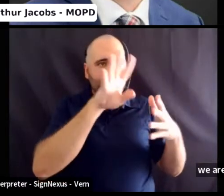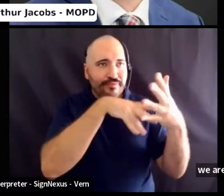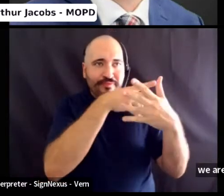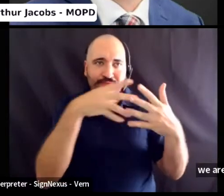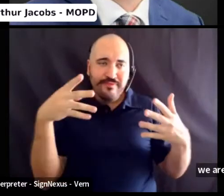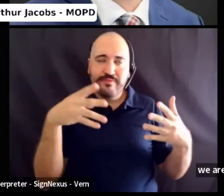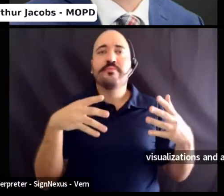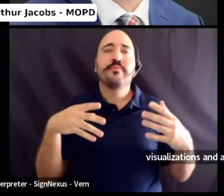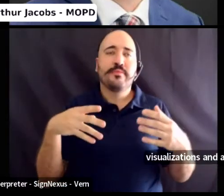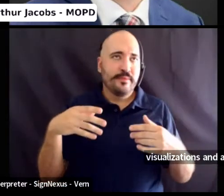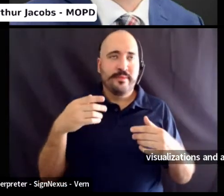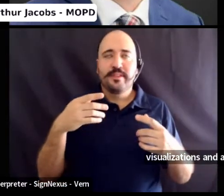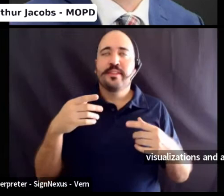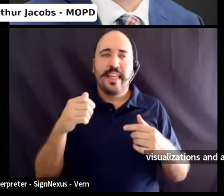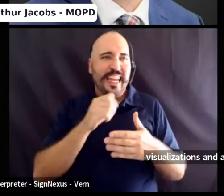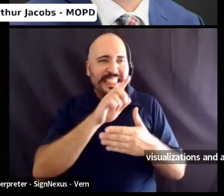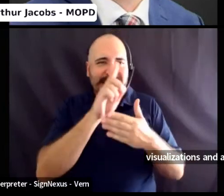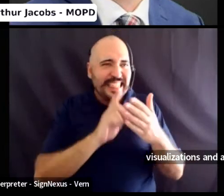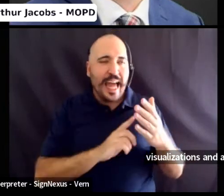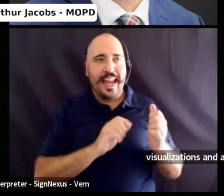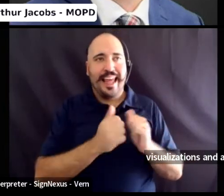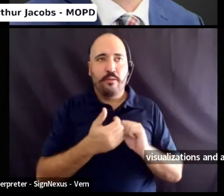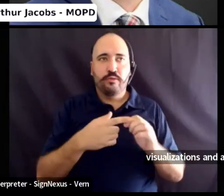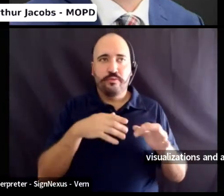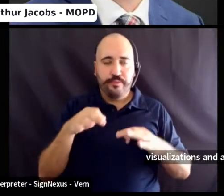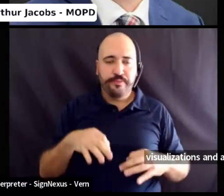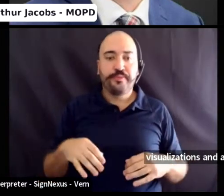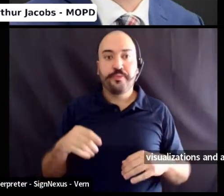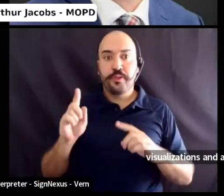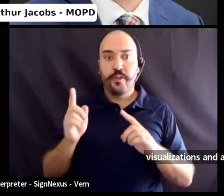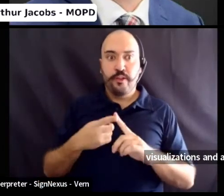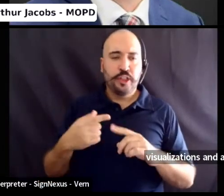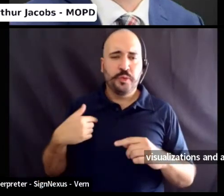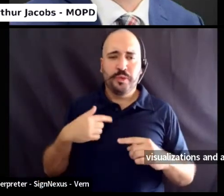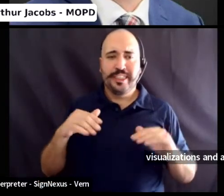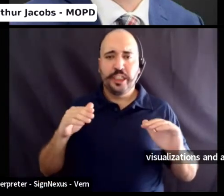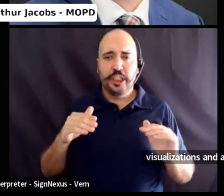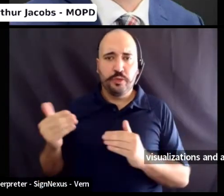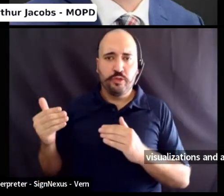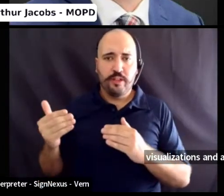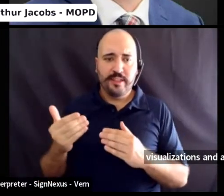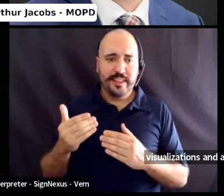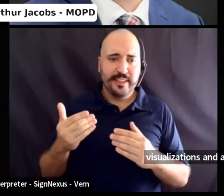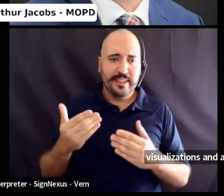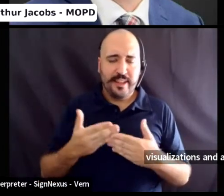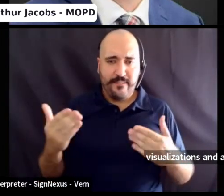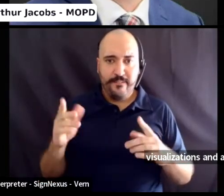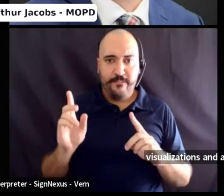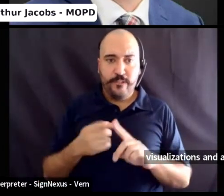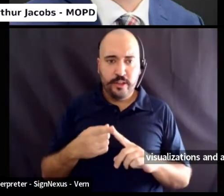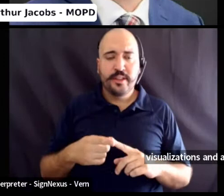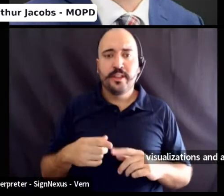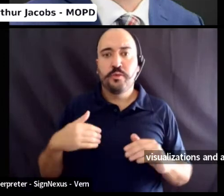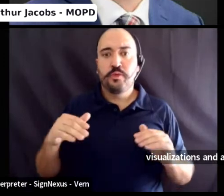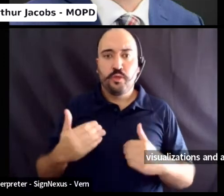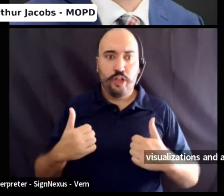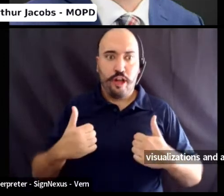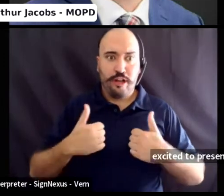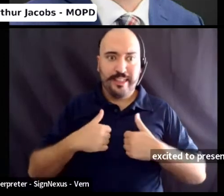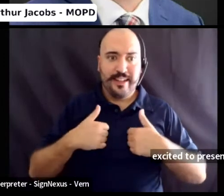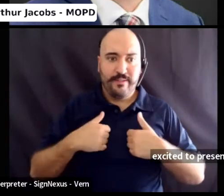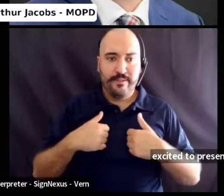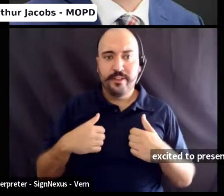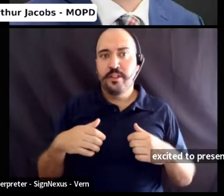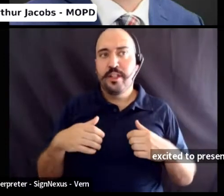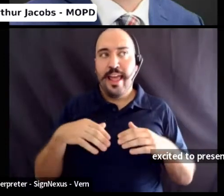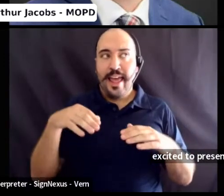you today. But first, we're just going to do some introductory stuff, and we're going to introduce ourselves, do an